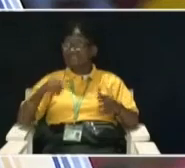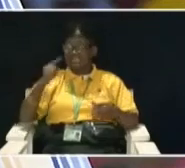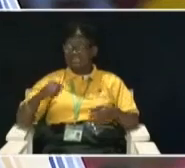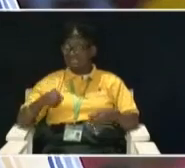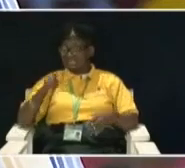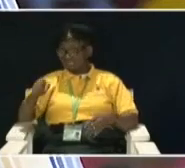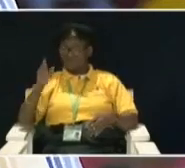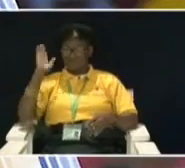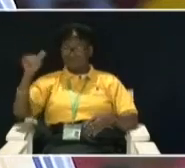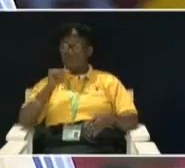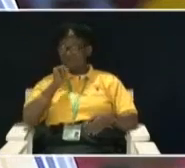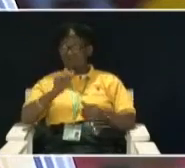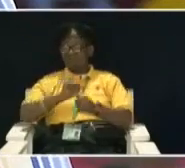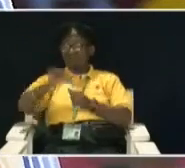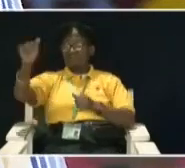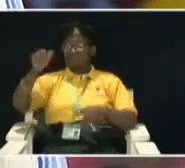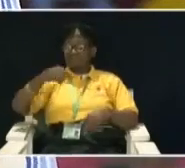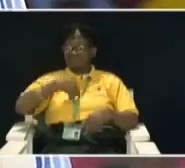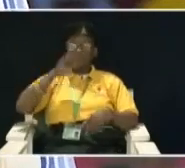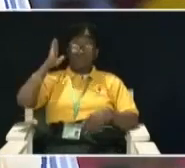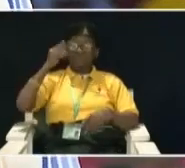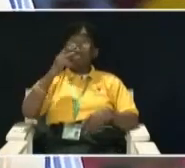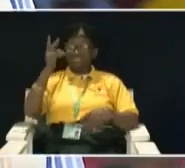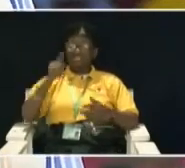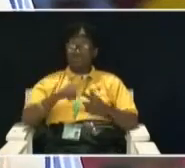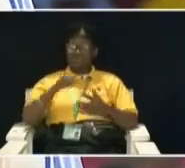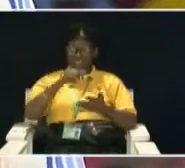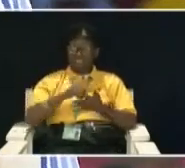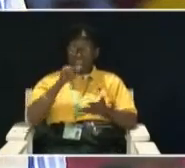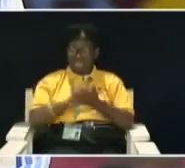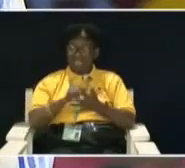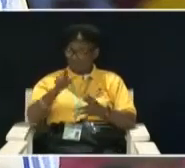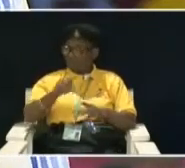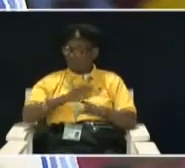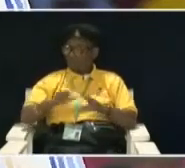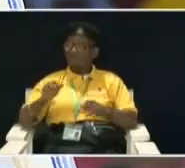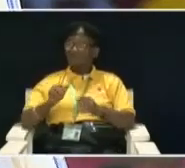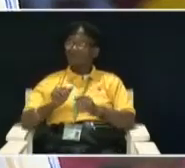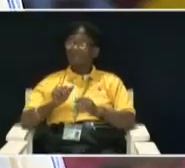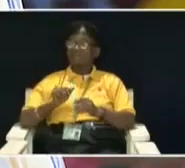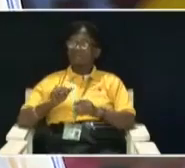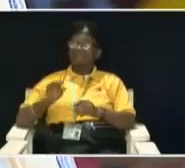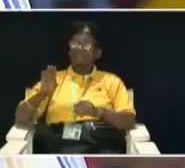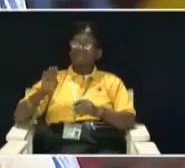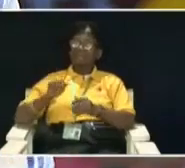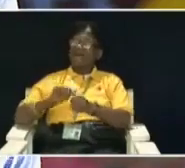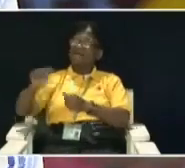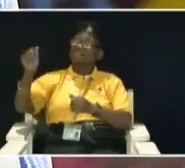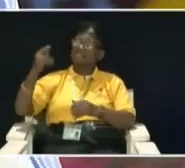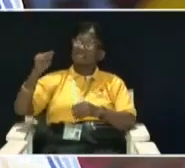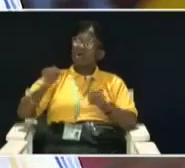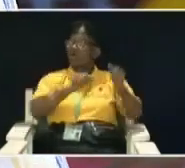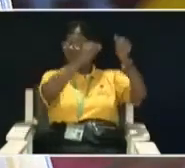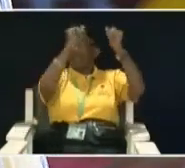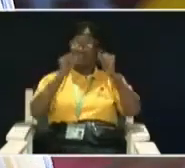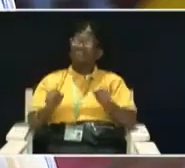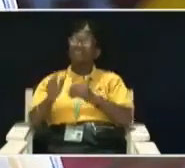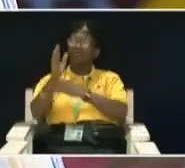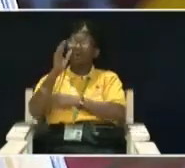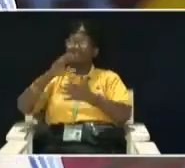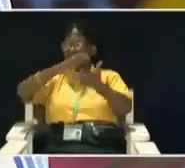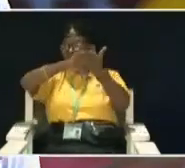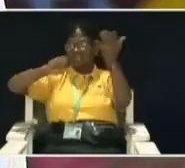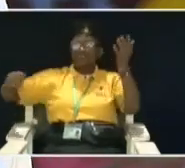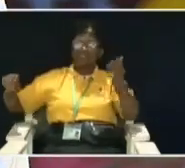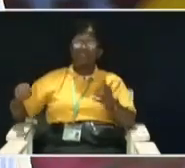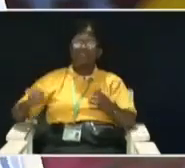don't pass." The Almighty God removed him. Every mountain before my children